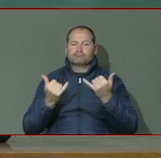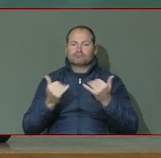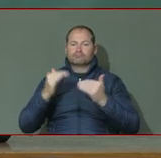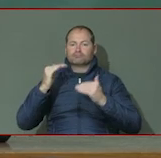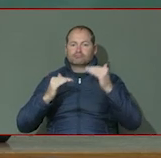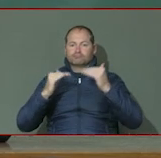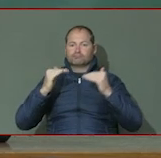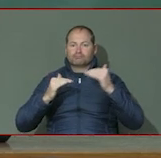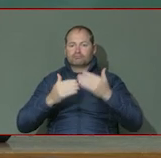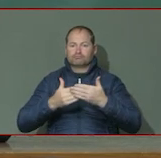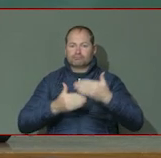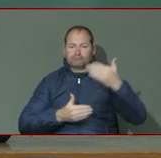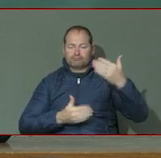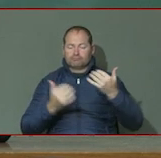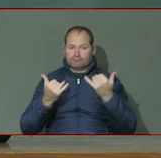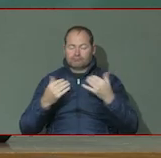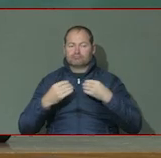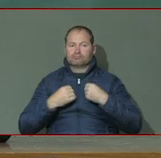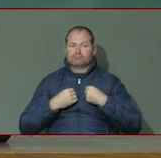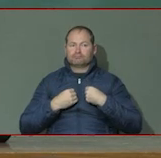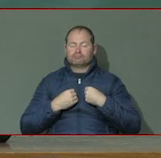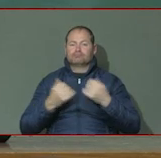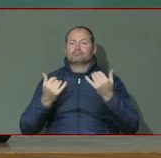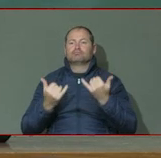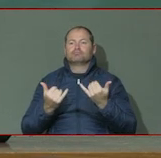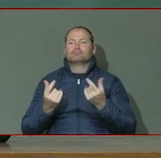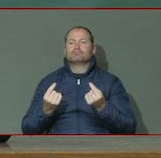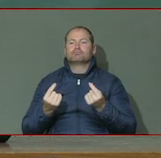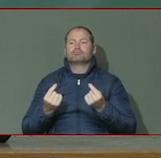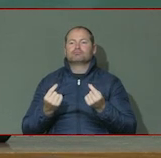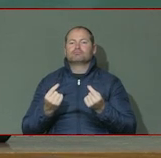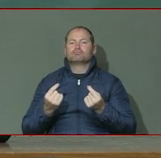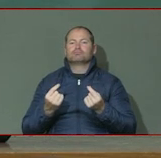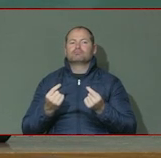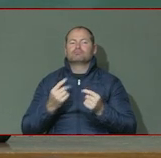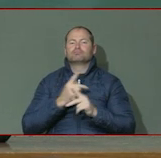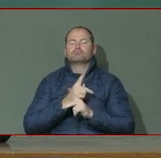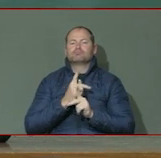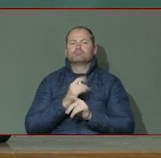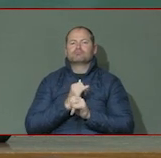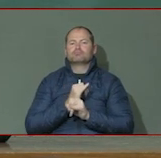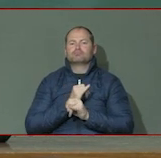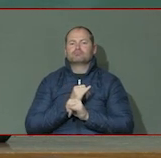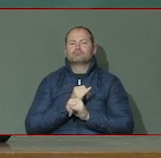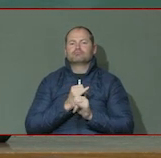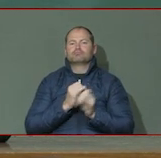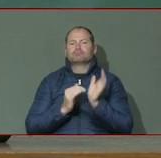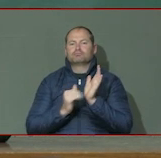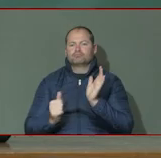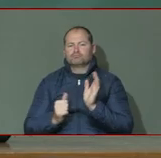the current assets, then you just subtract the inventory. If they give it like this, it's